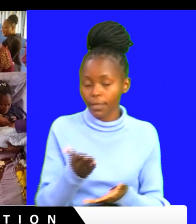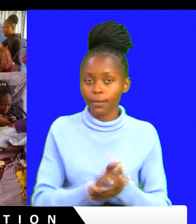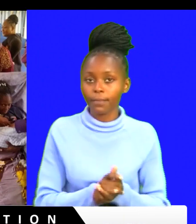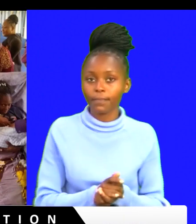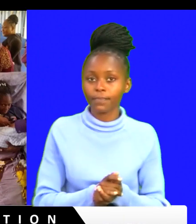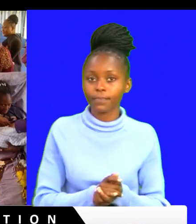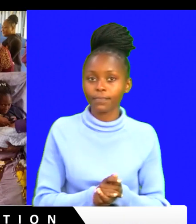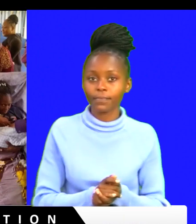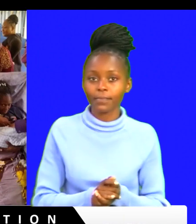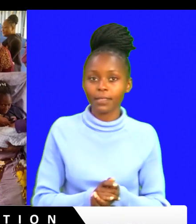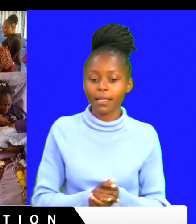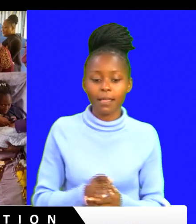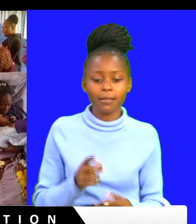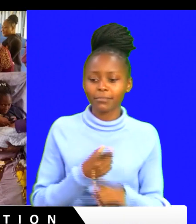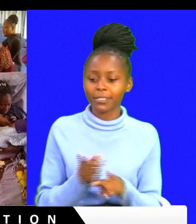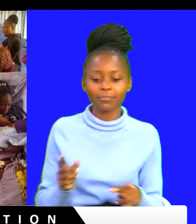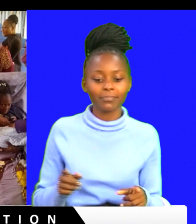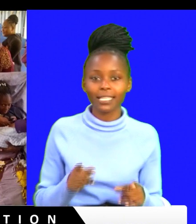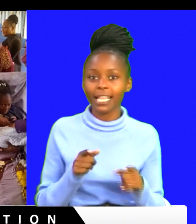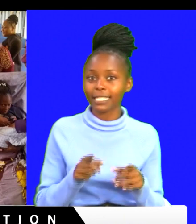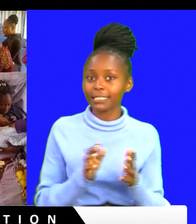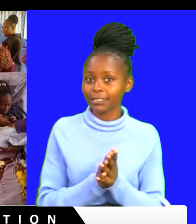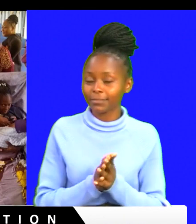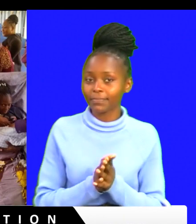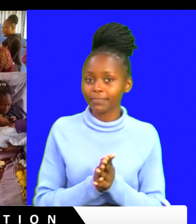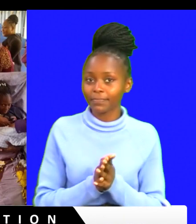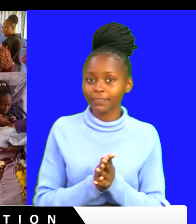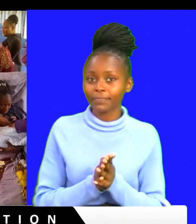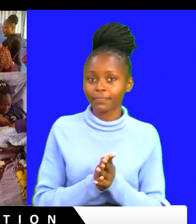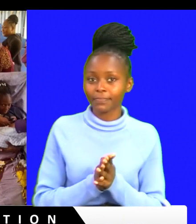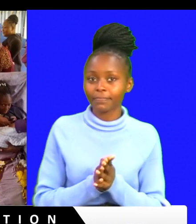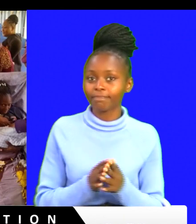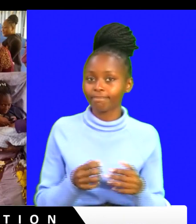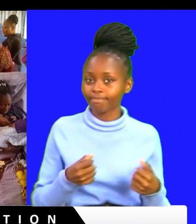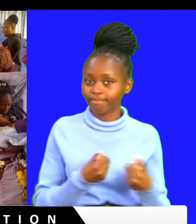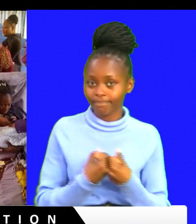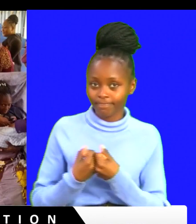wow, guys, this is actually really challenging, and it's very intriguing. But